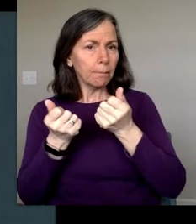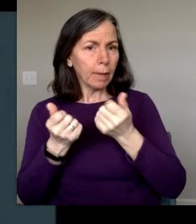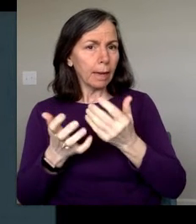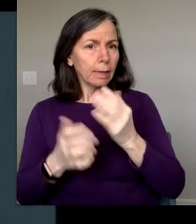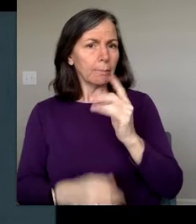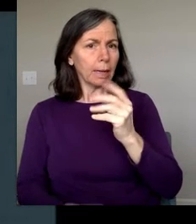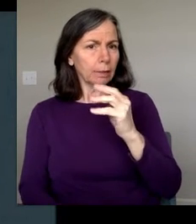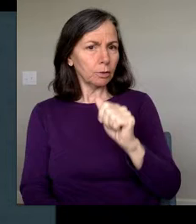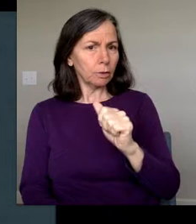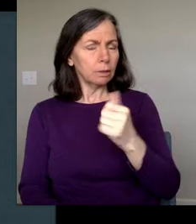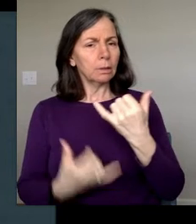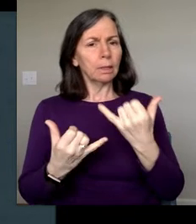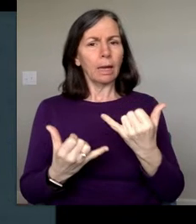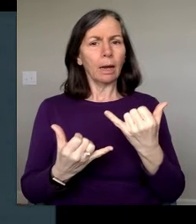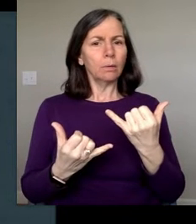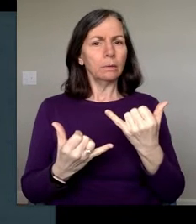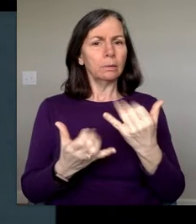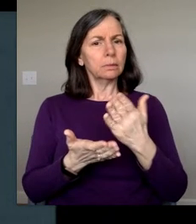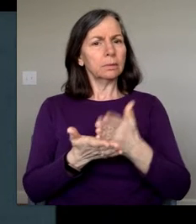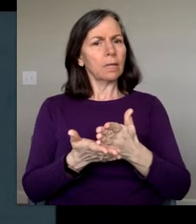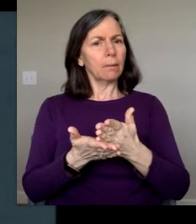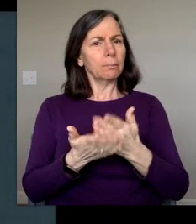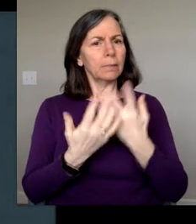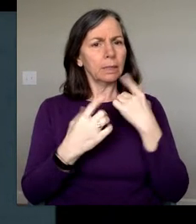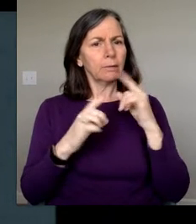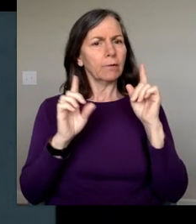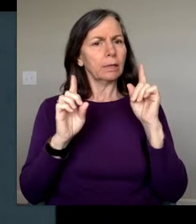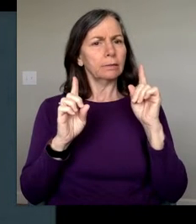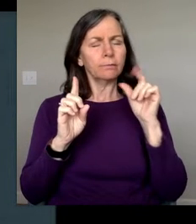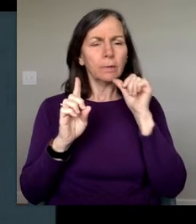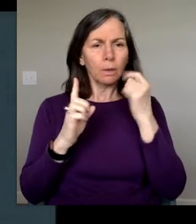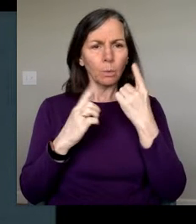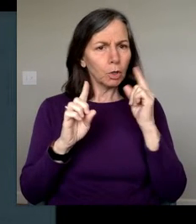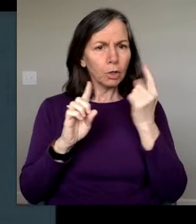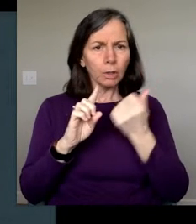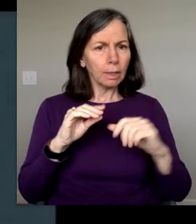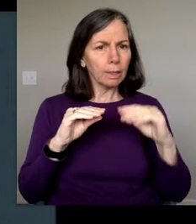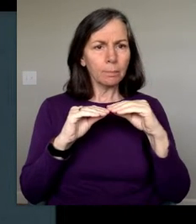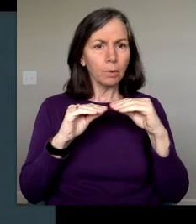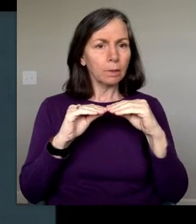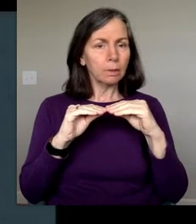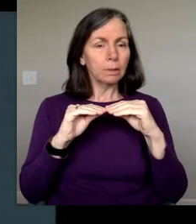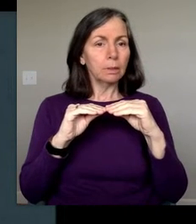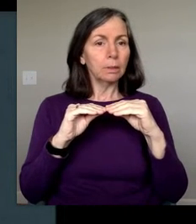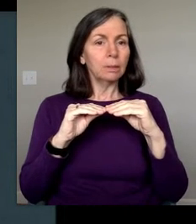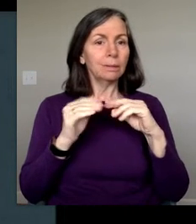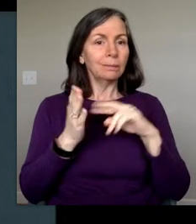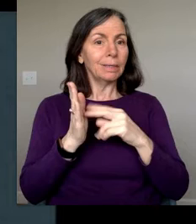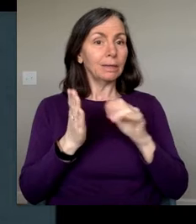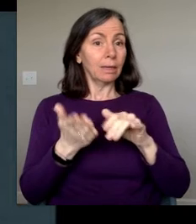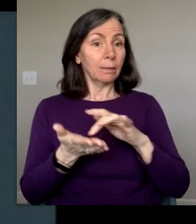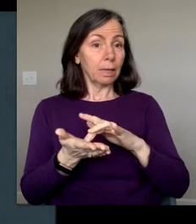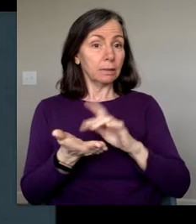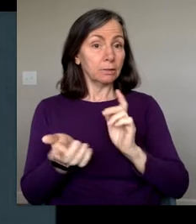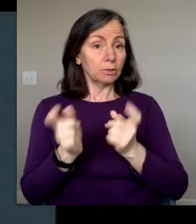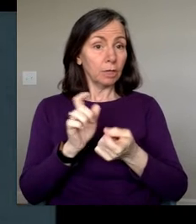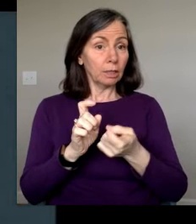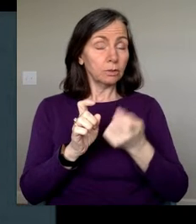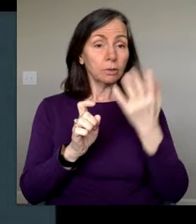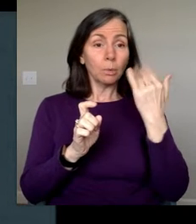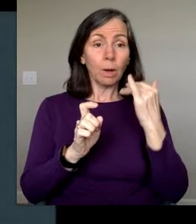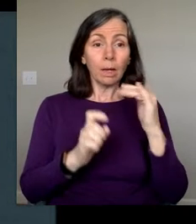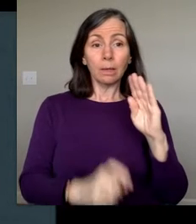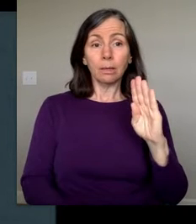bacteria. So the medicine we take has to change because the bacteria